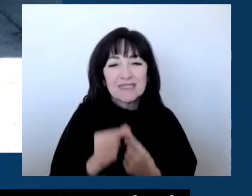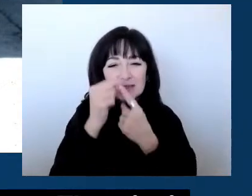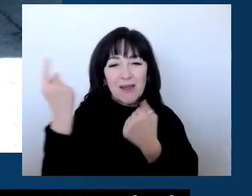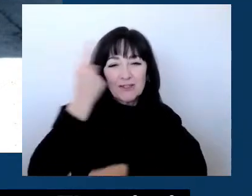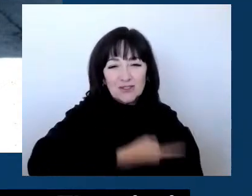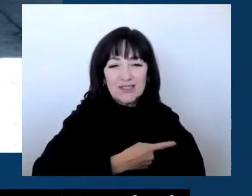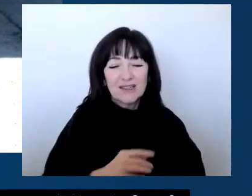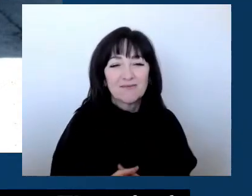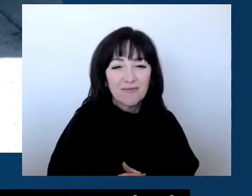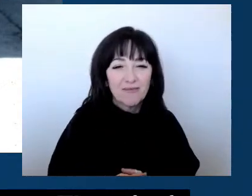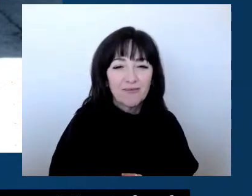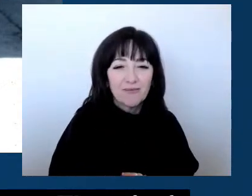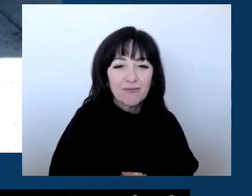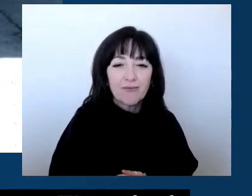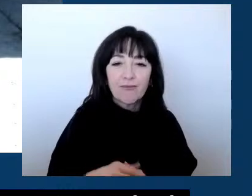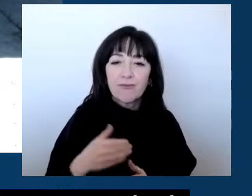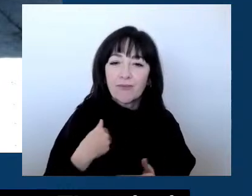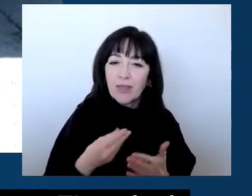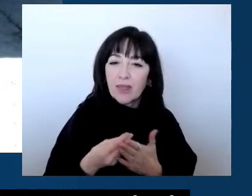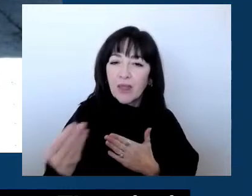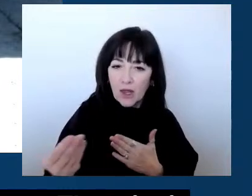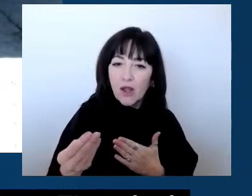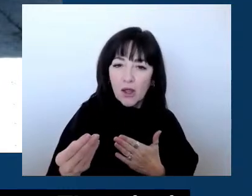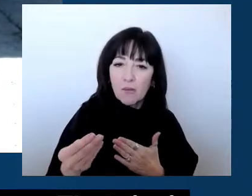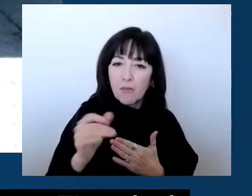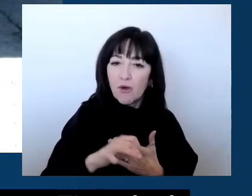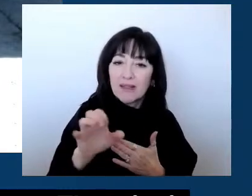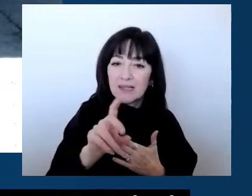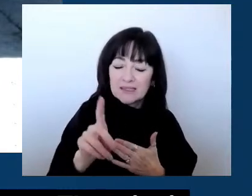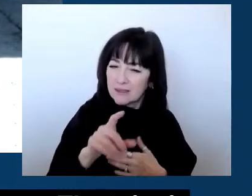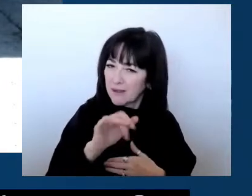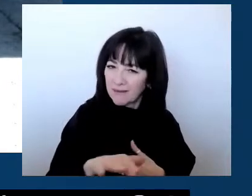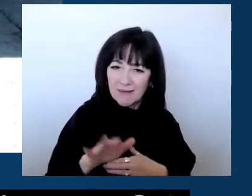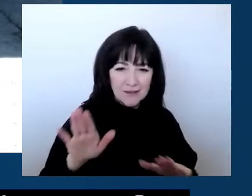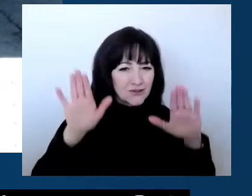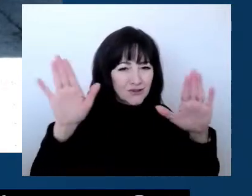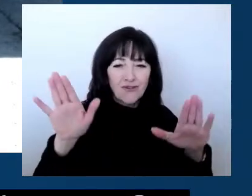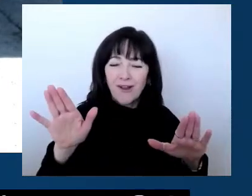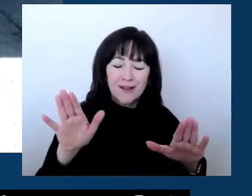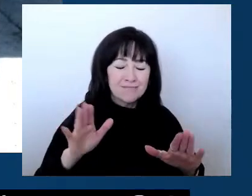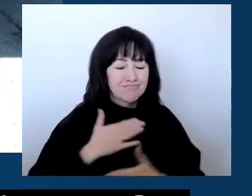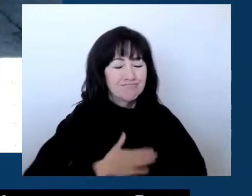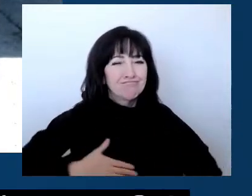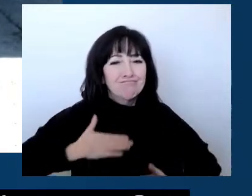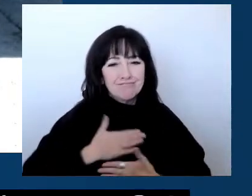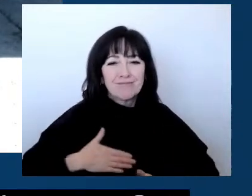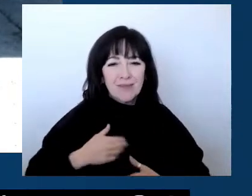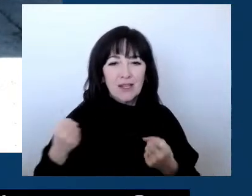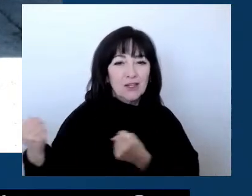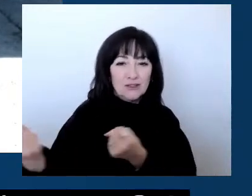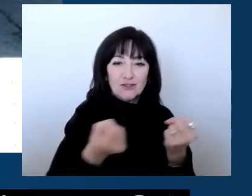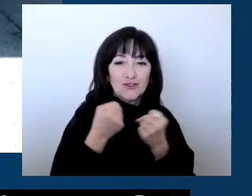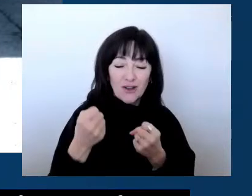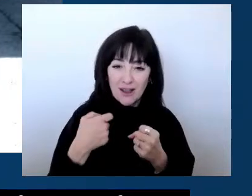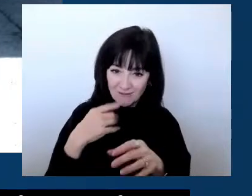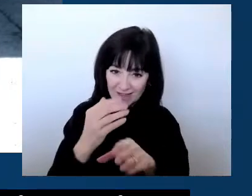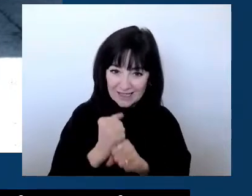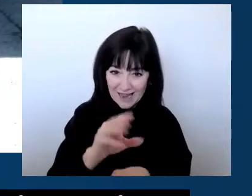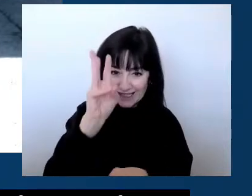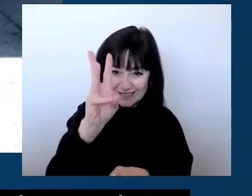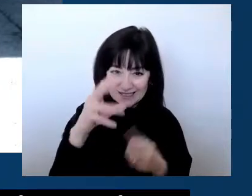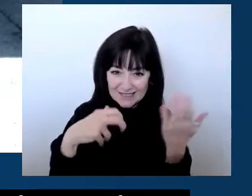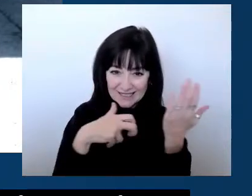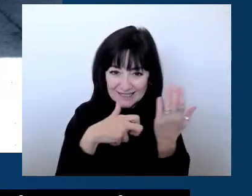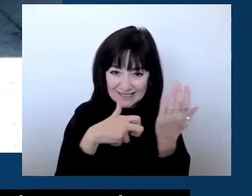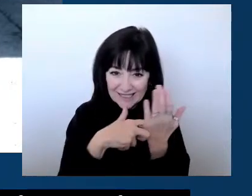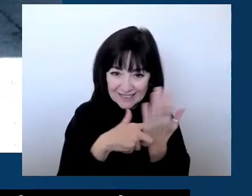vans? I bought an EV. It's a lot of fun to drive. In fact, it is a hoot to drive. I've gotten 6 tickets,